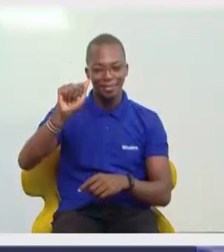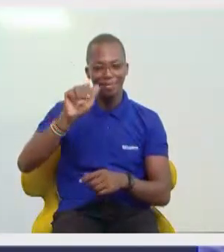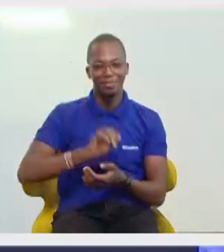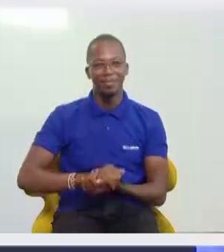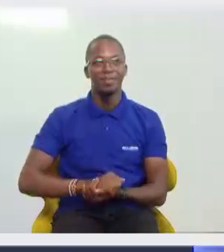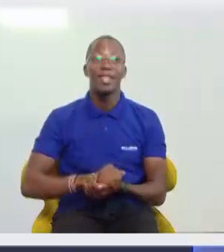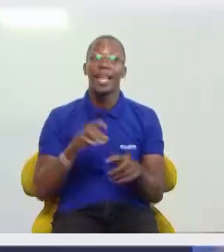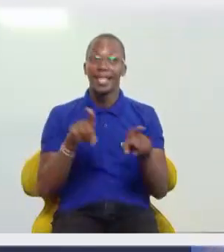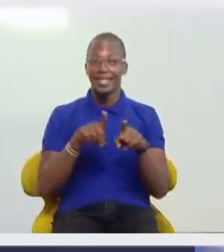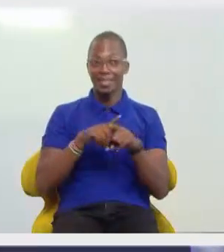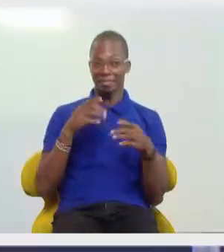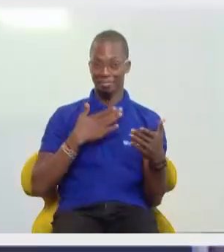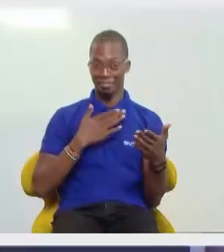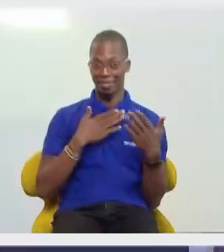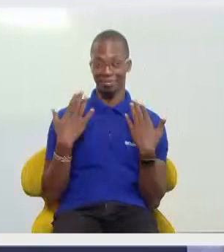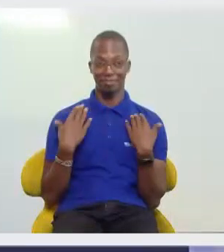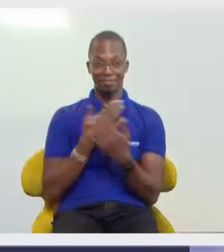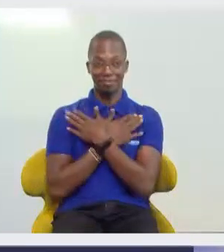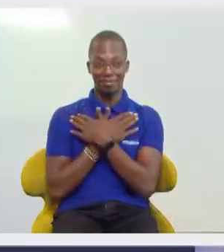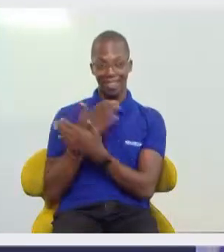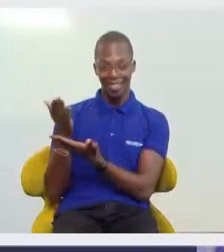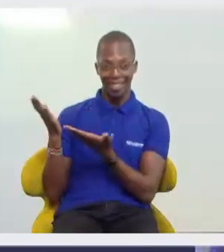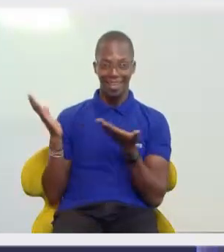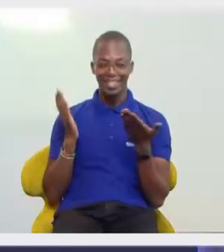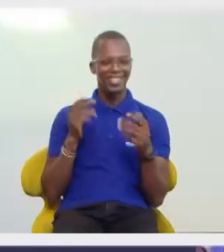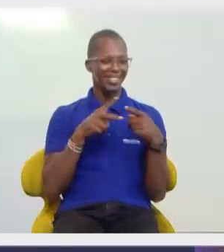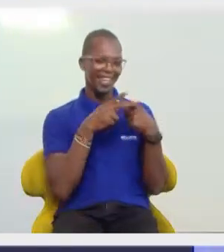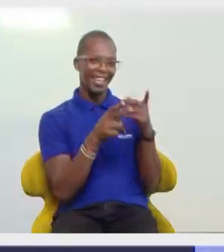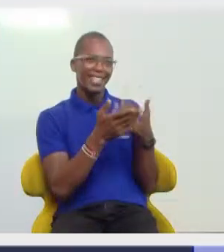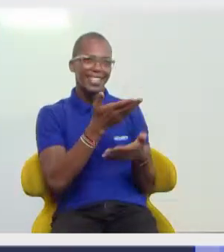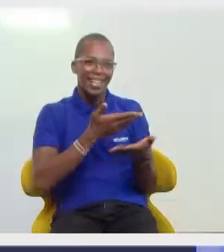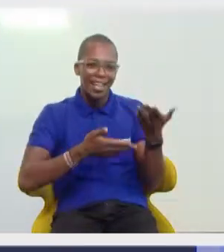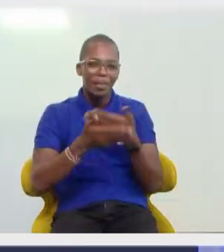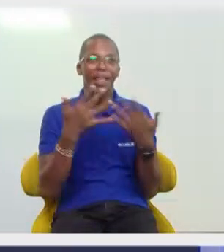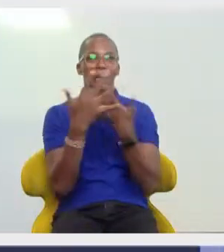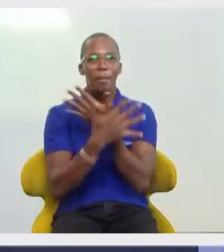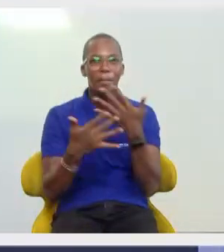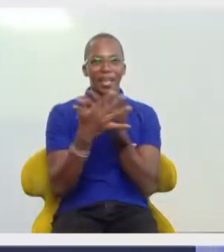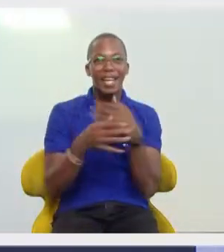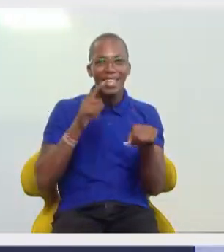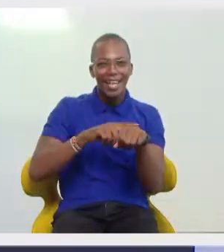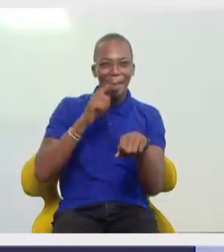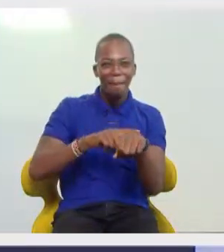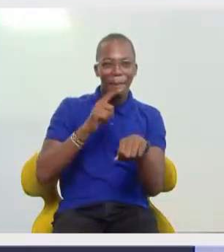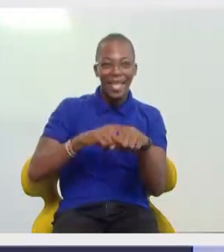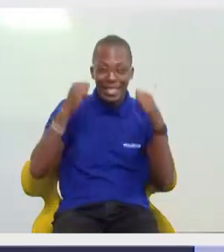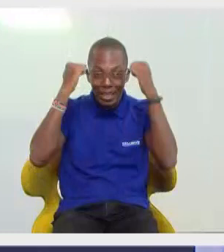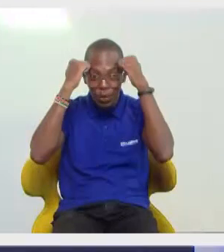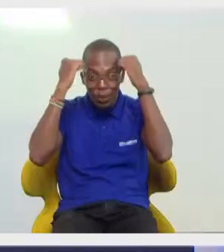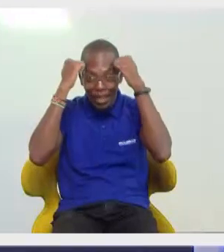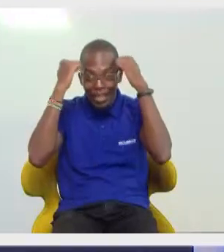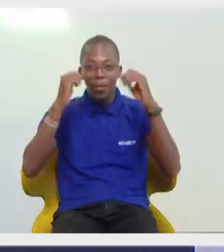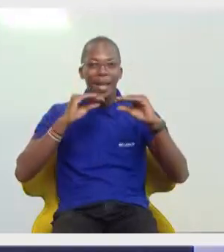Like my colleagues here, I started interacting with computers while still a student, where we were trained on basic